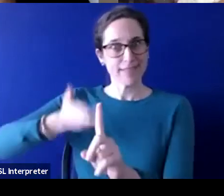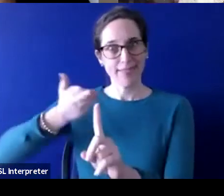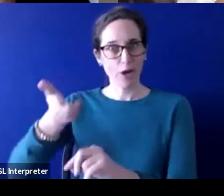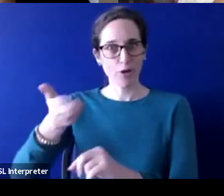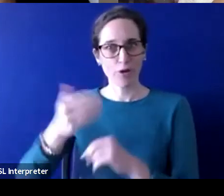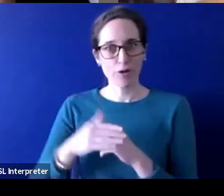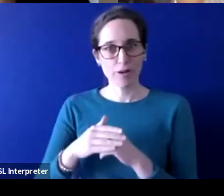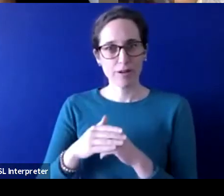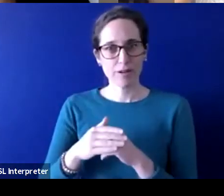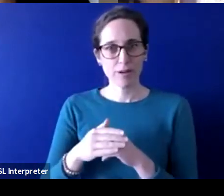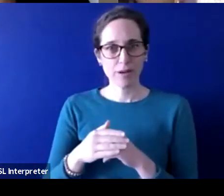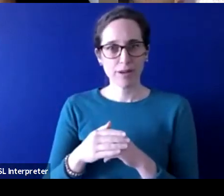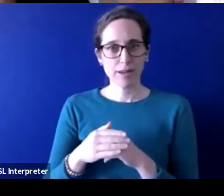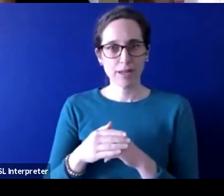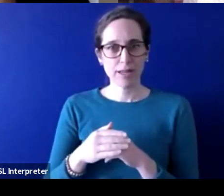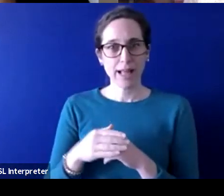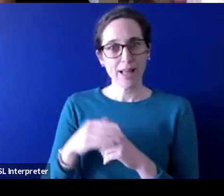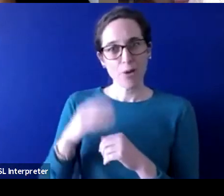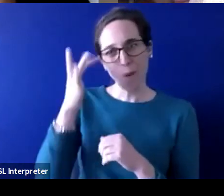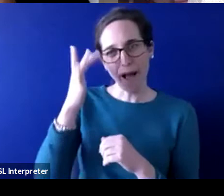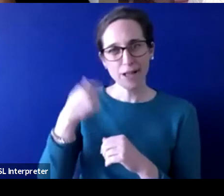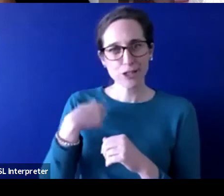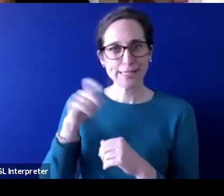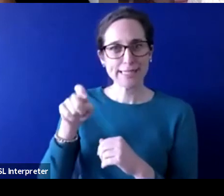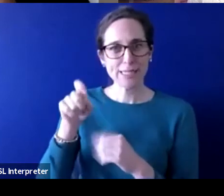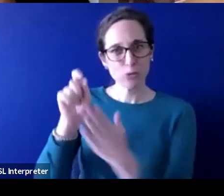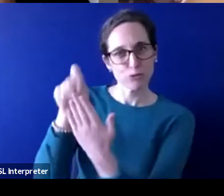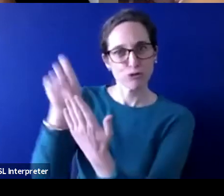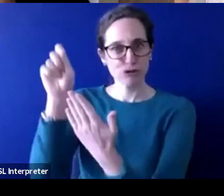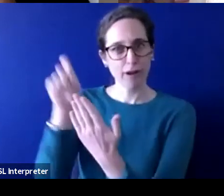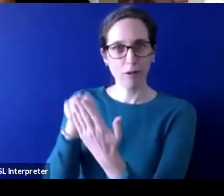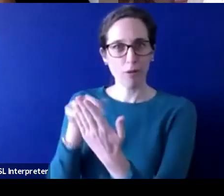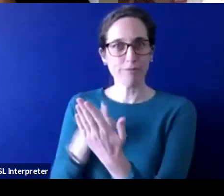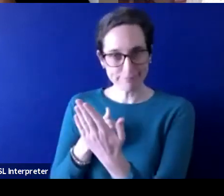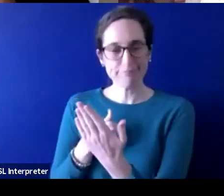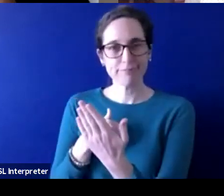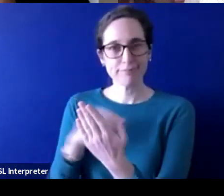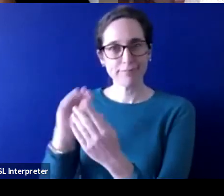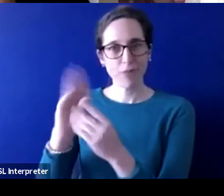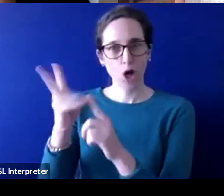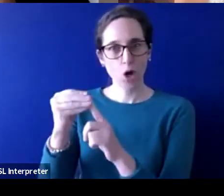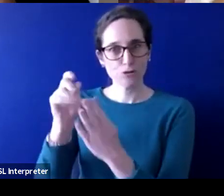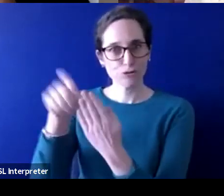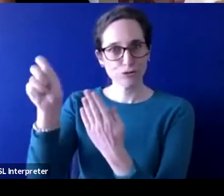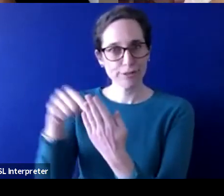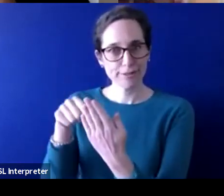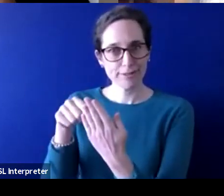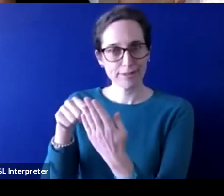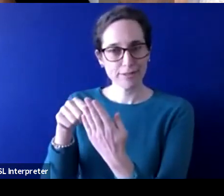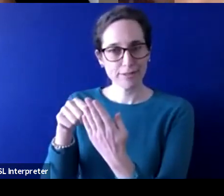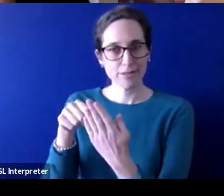there was somebody from this group to kind of check that box and avoid cancel culture, or like their